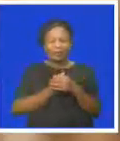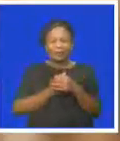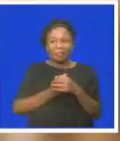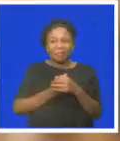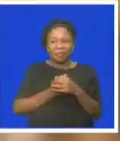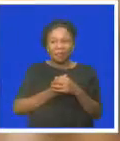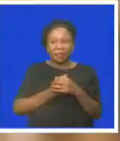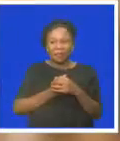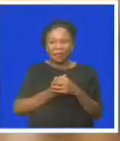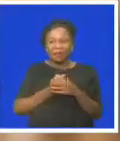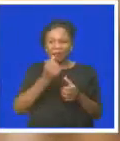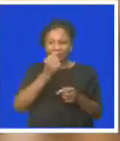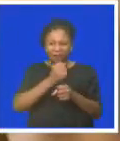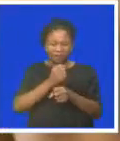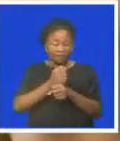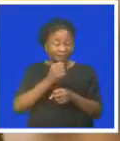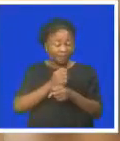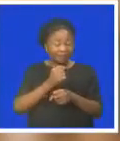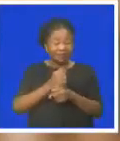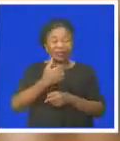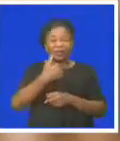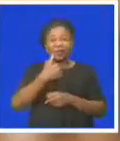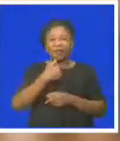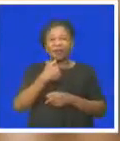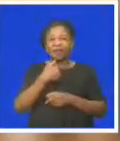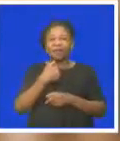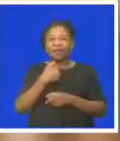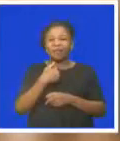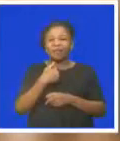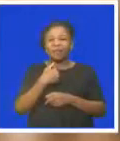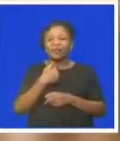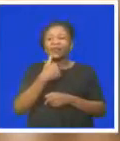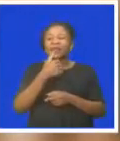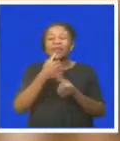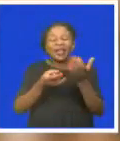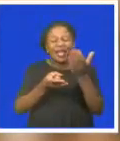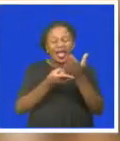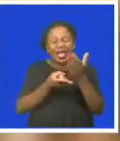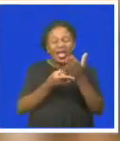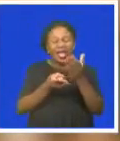my role. I help children to read and write.